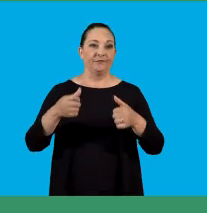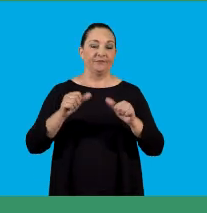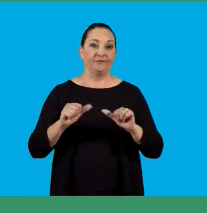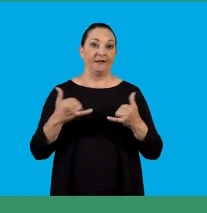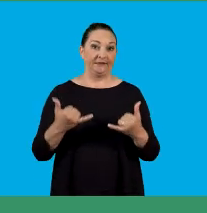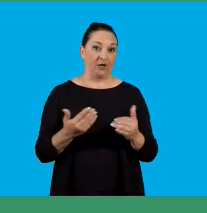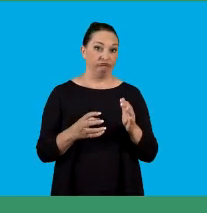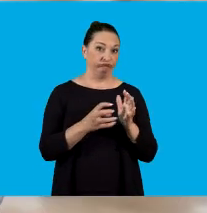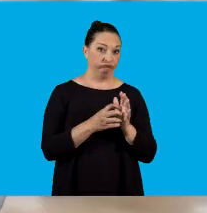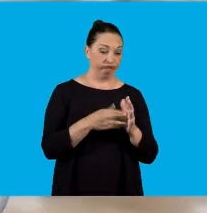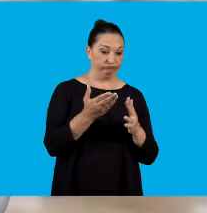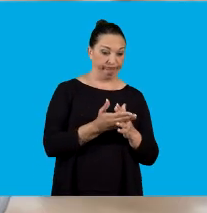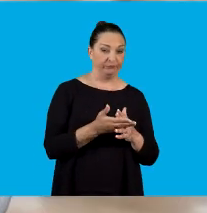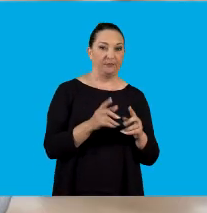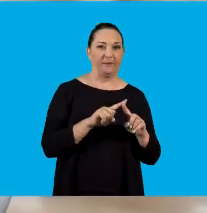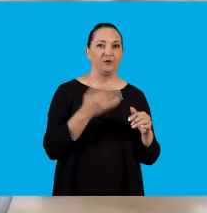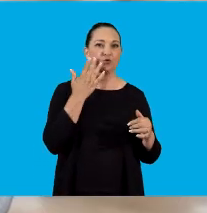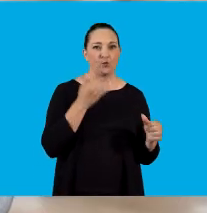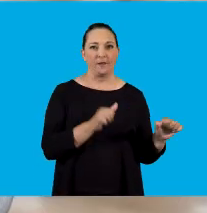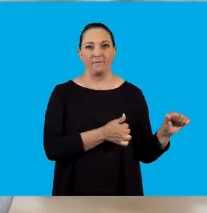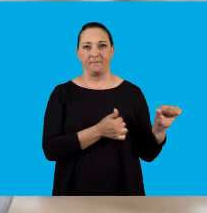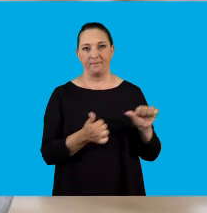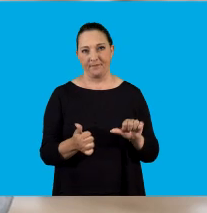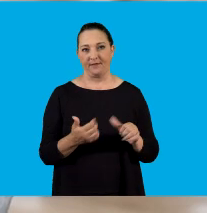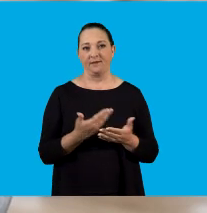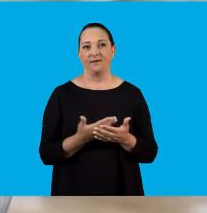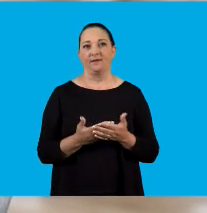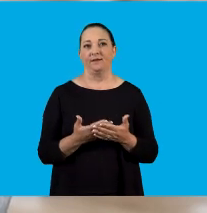for a quick break. When we come back, we're starting